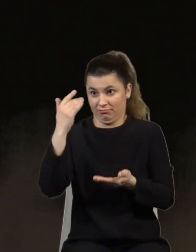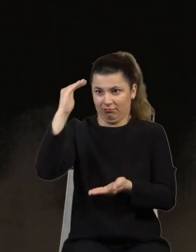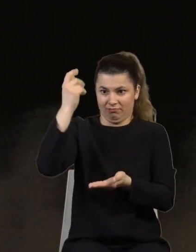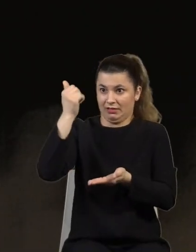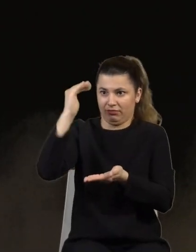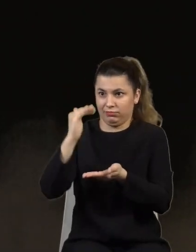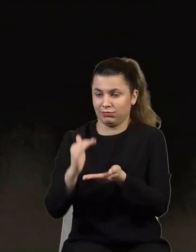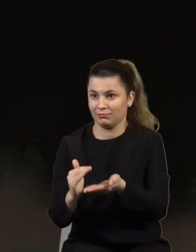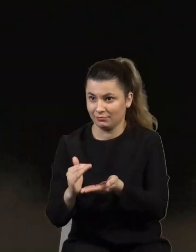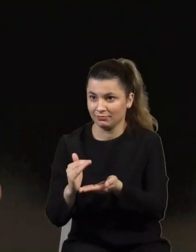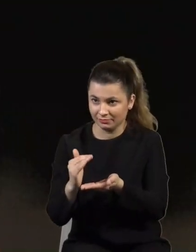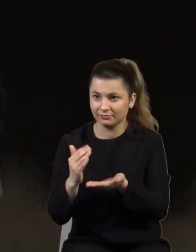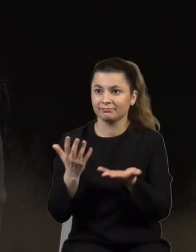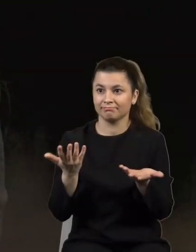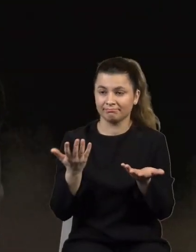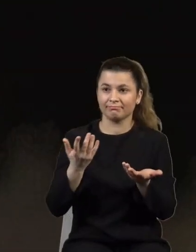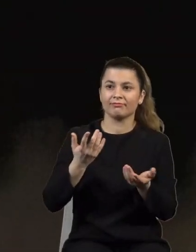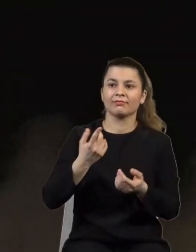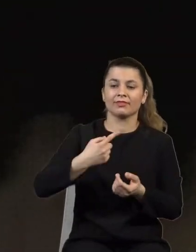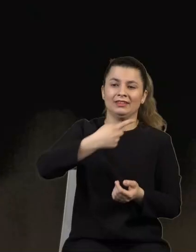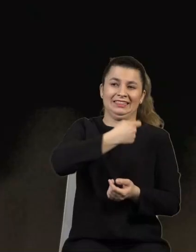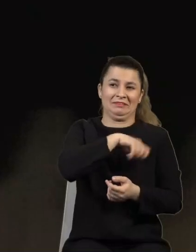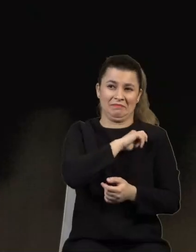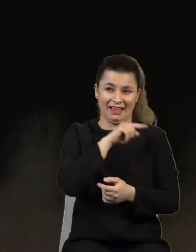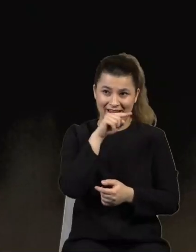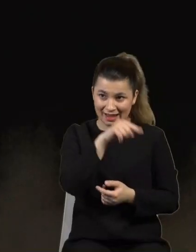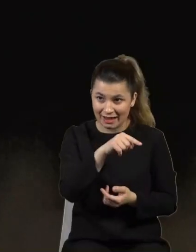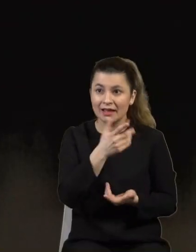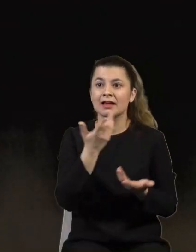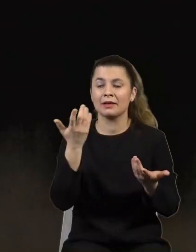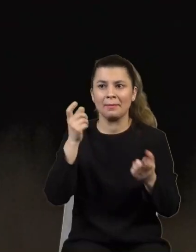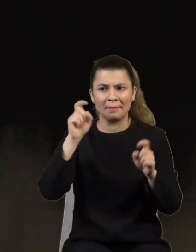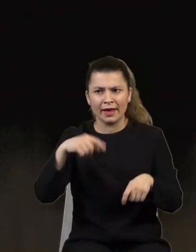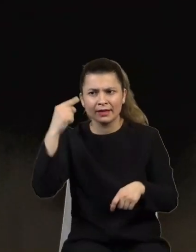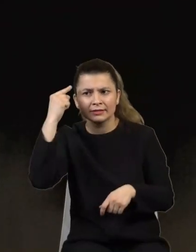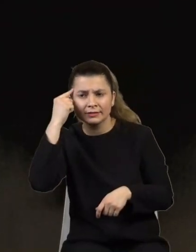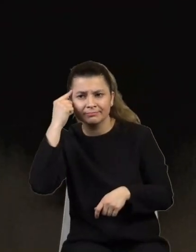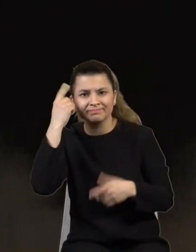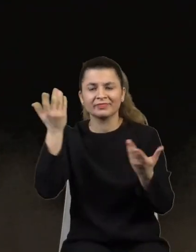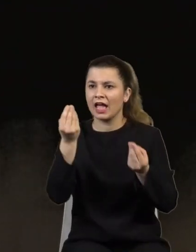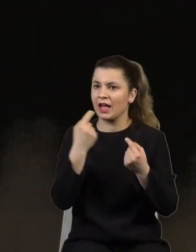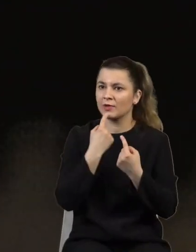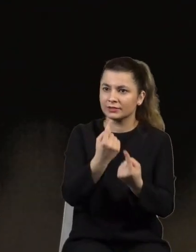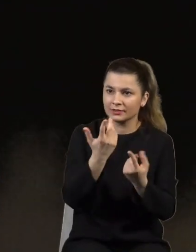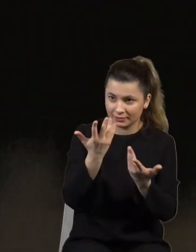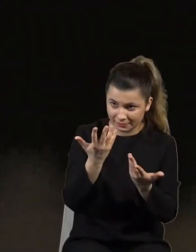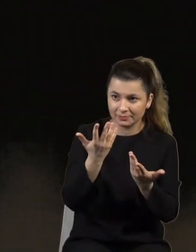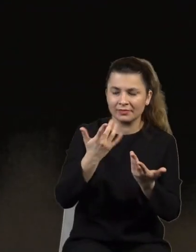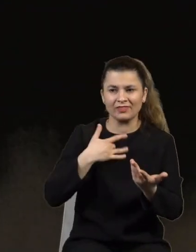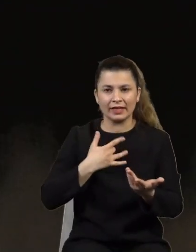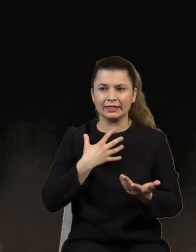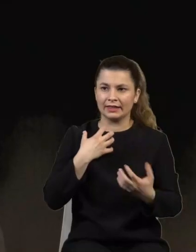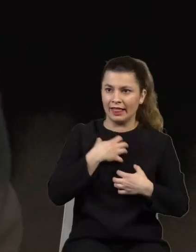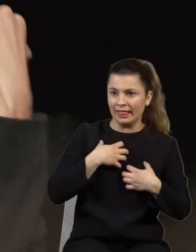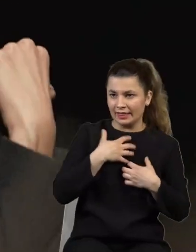I'm a little bit afraid of saying so, because I was going to say a very, very, very responsible planning, which seems